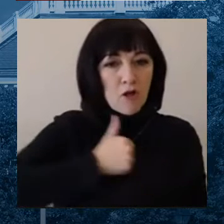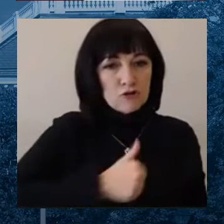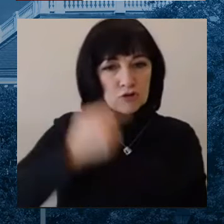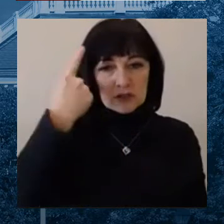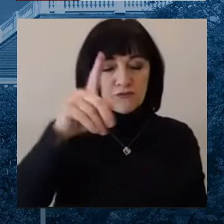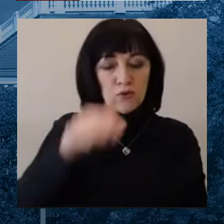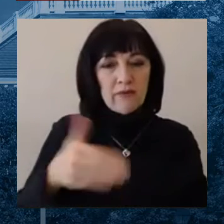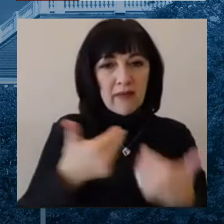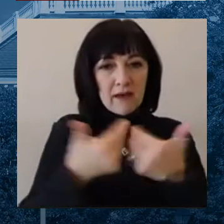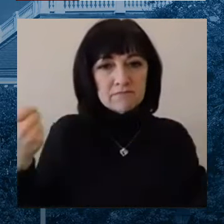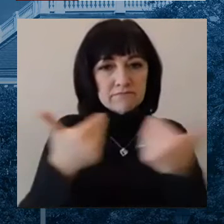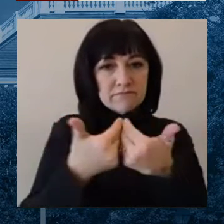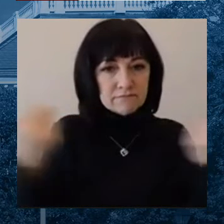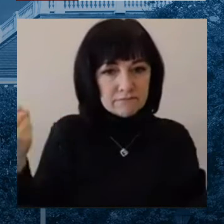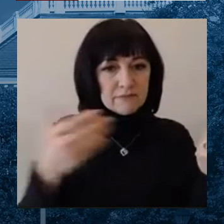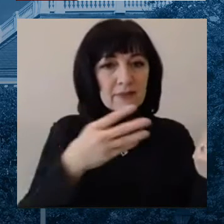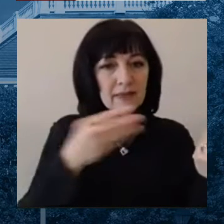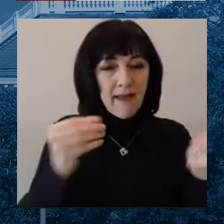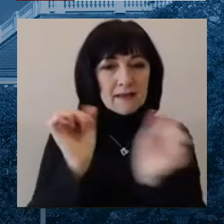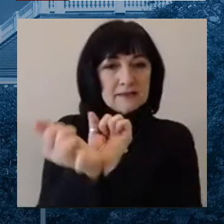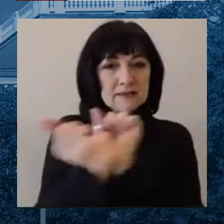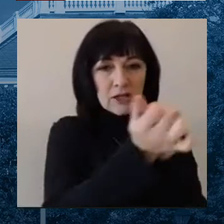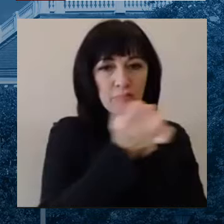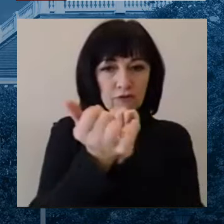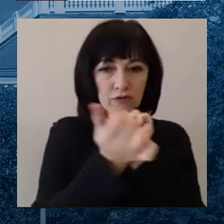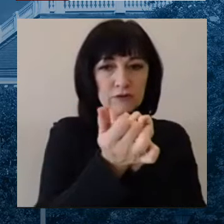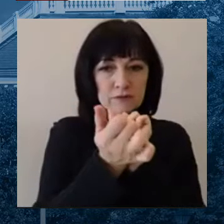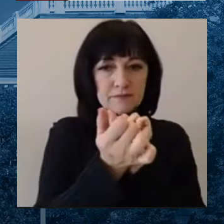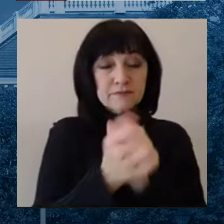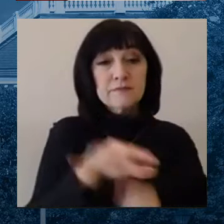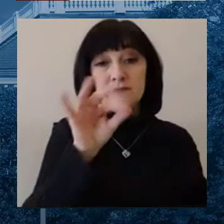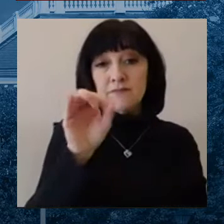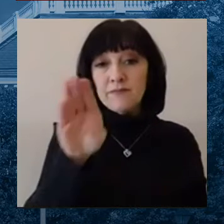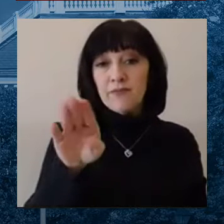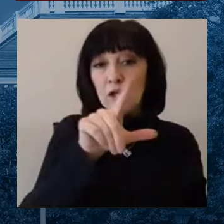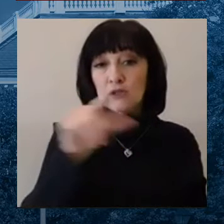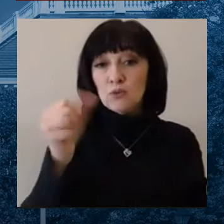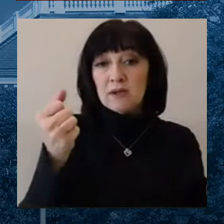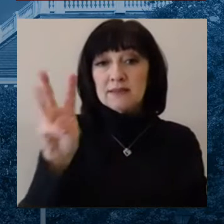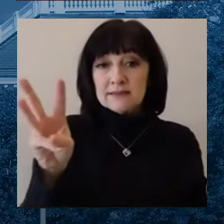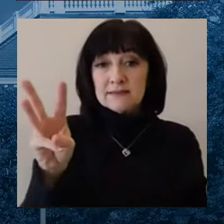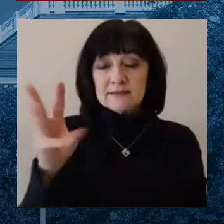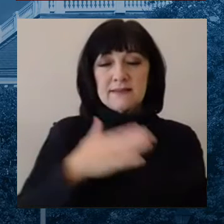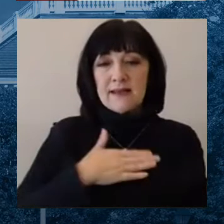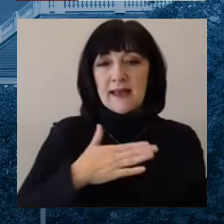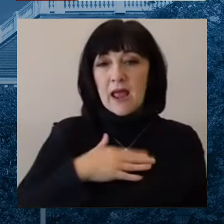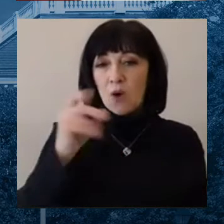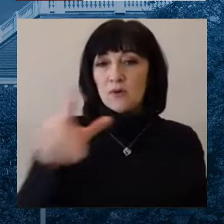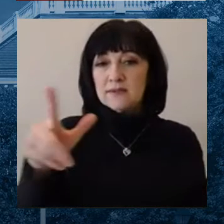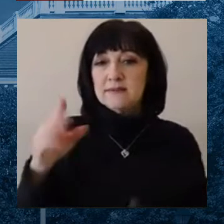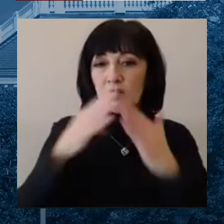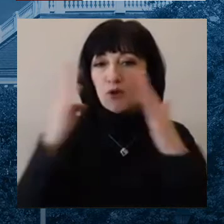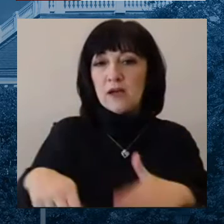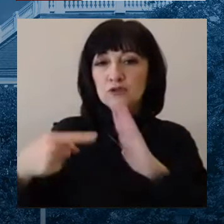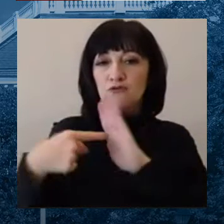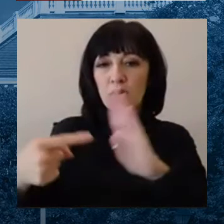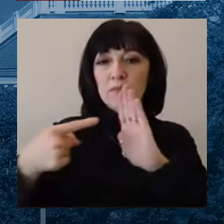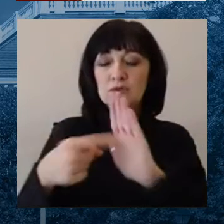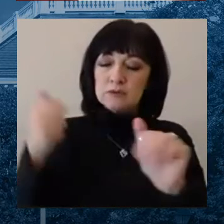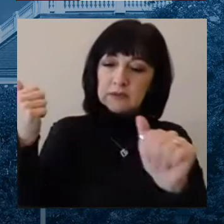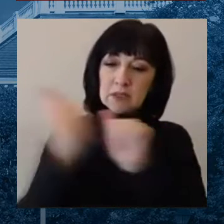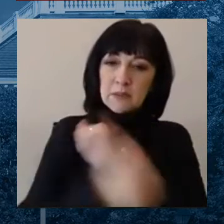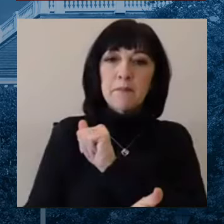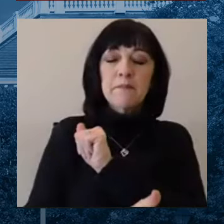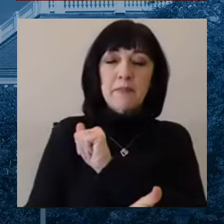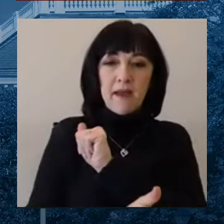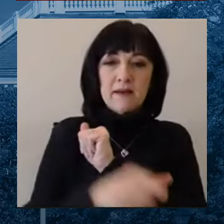In February 2016, our Delaware House of Representatives passed a resolution,